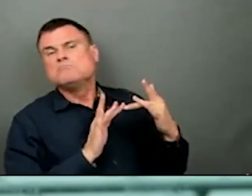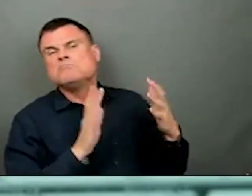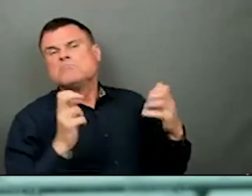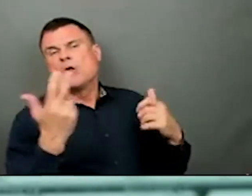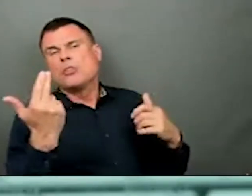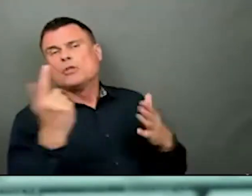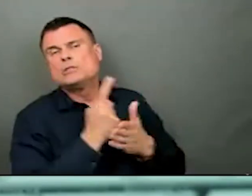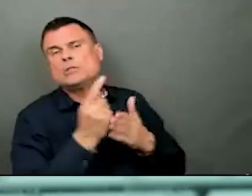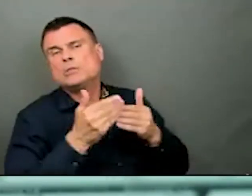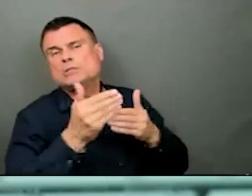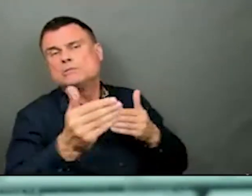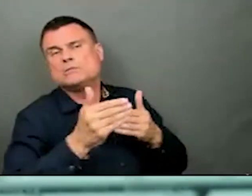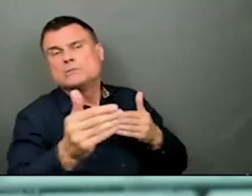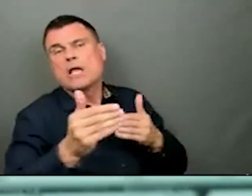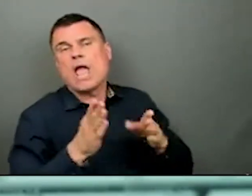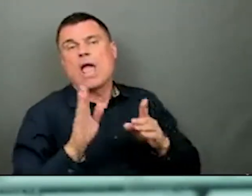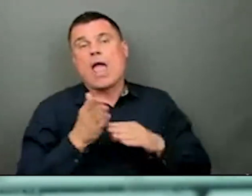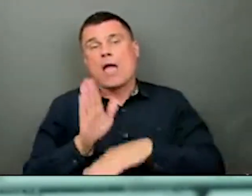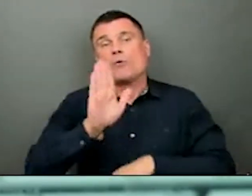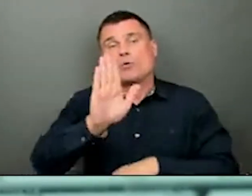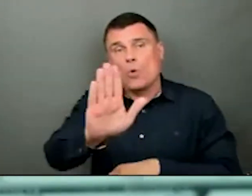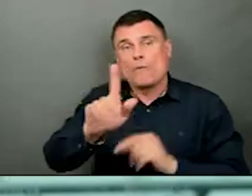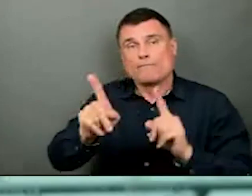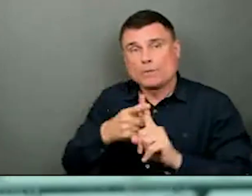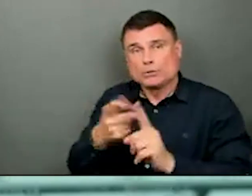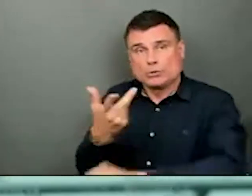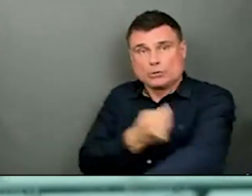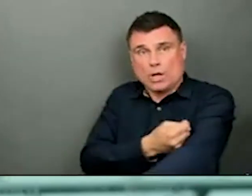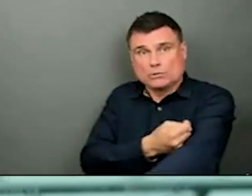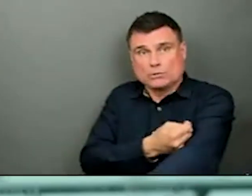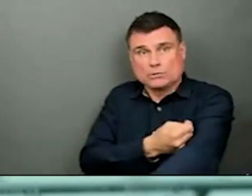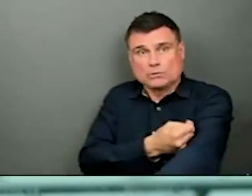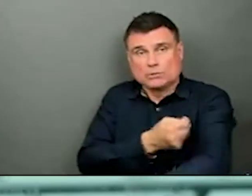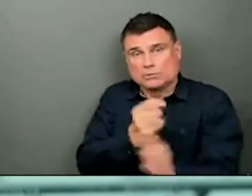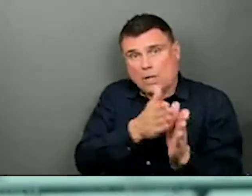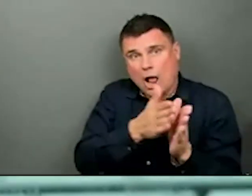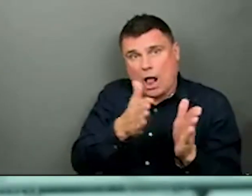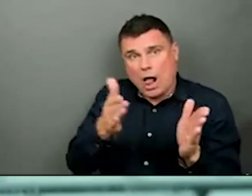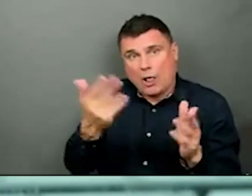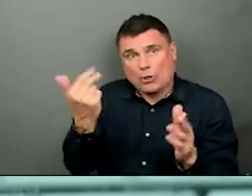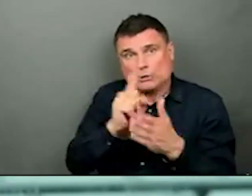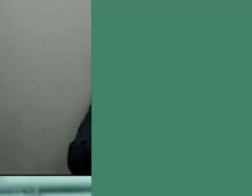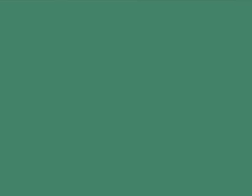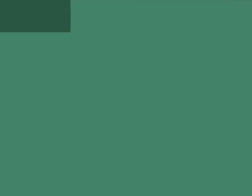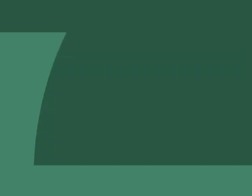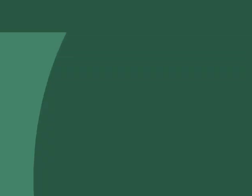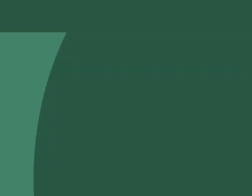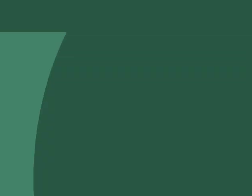up, and the system can notify you that your second dose is now going to be at a shorter interval.